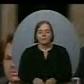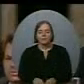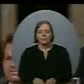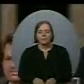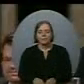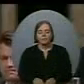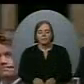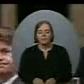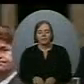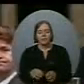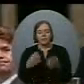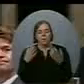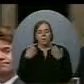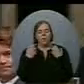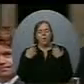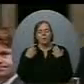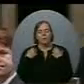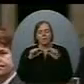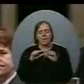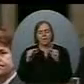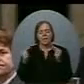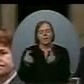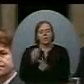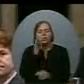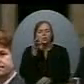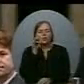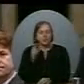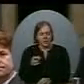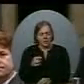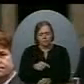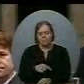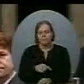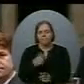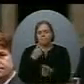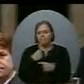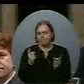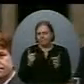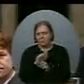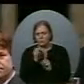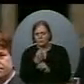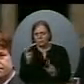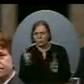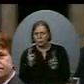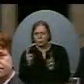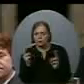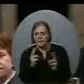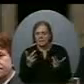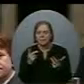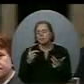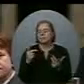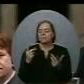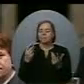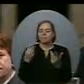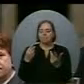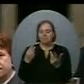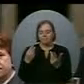October 28. On November 7, we got our first funding proposal from Attawapiskat First Nation. On